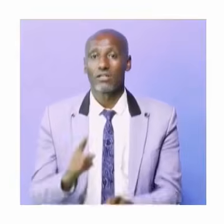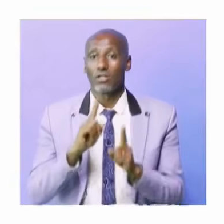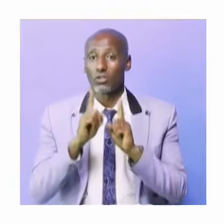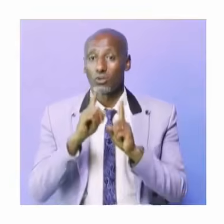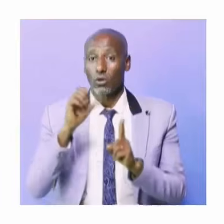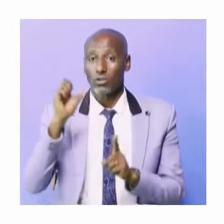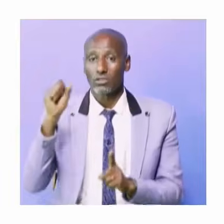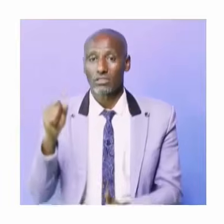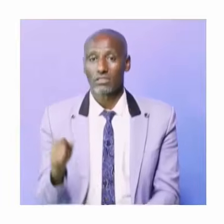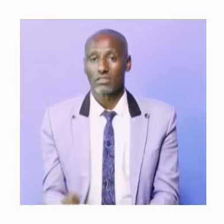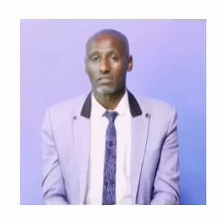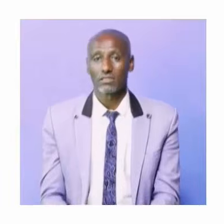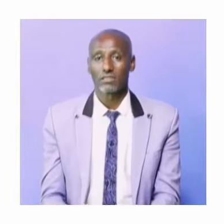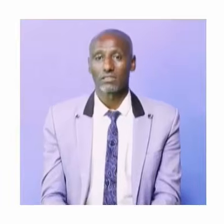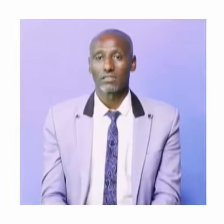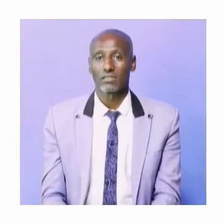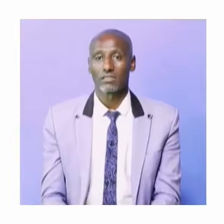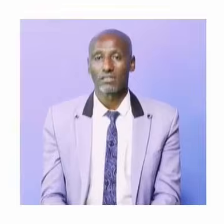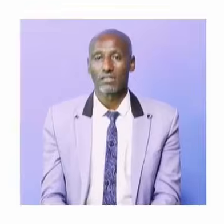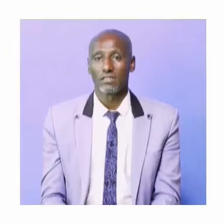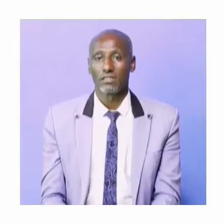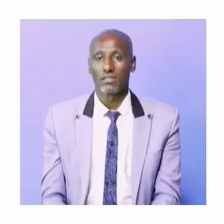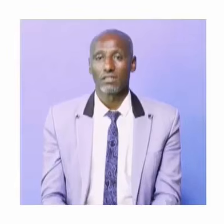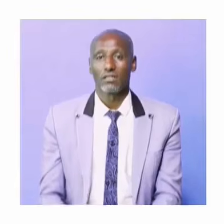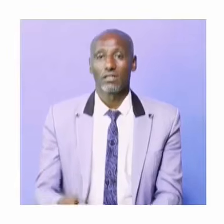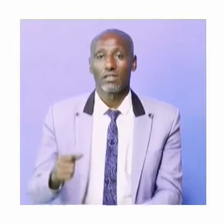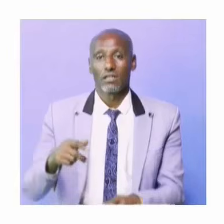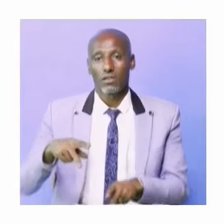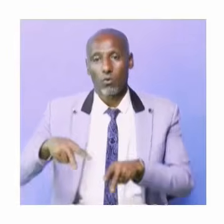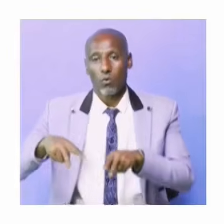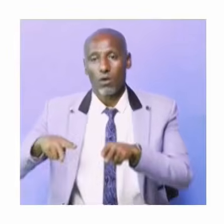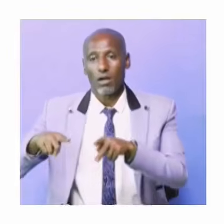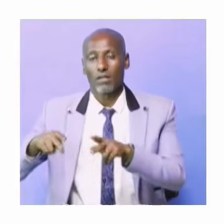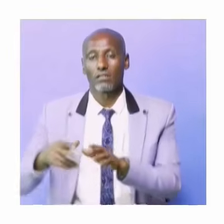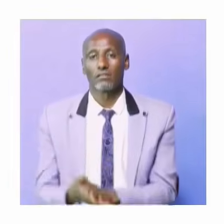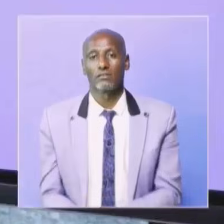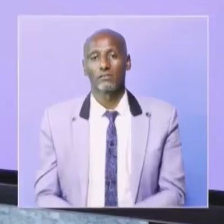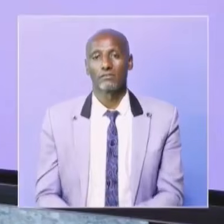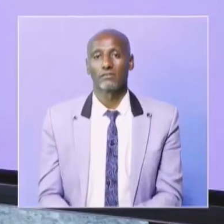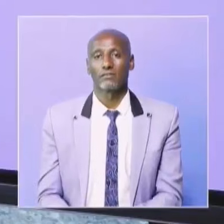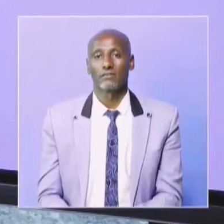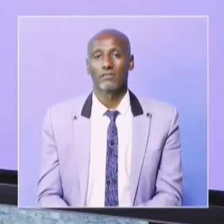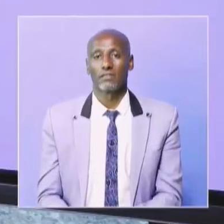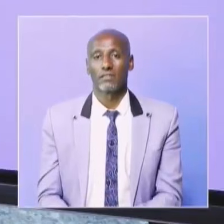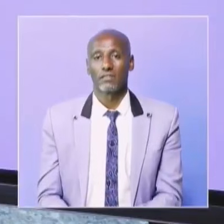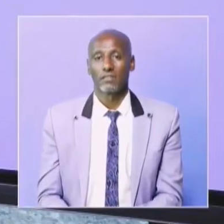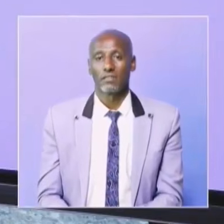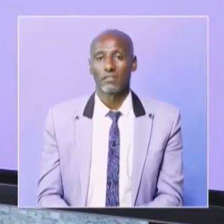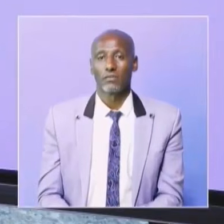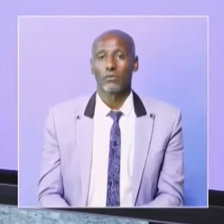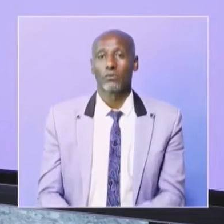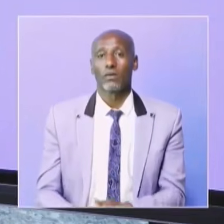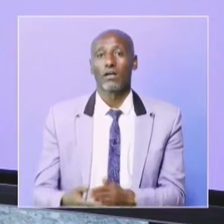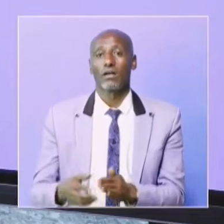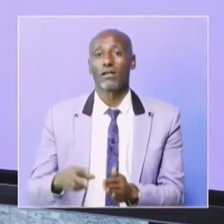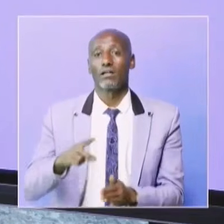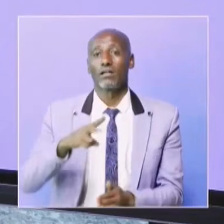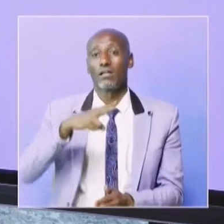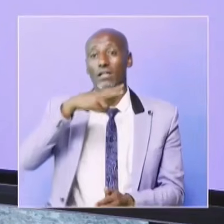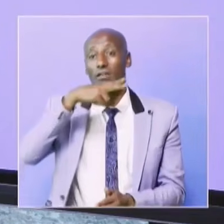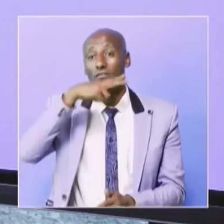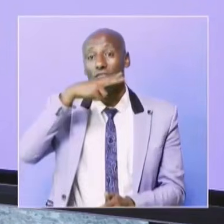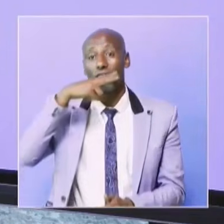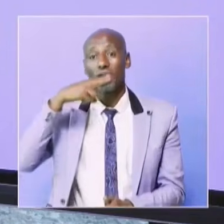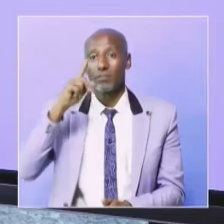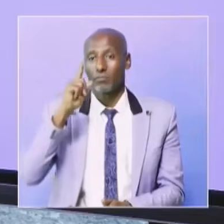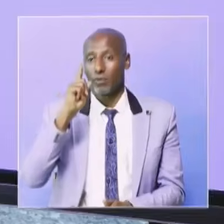talks, here again we have S, and walk, okay? So, what kind of verb are we having? Verb